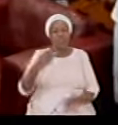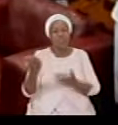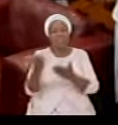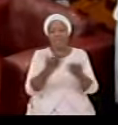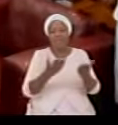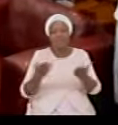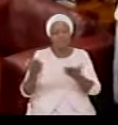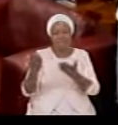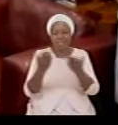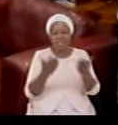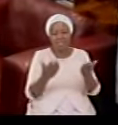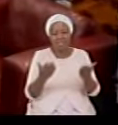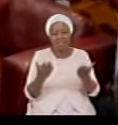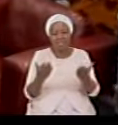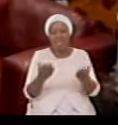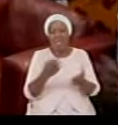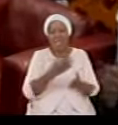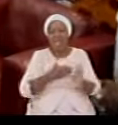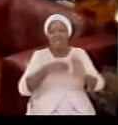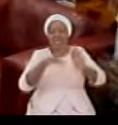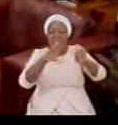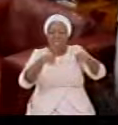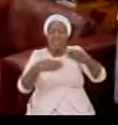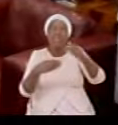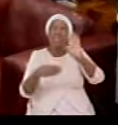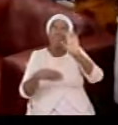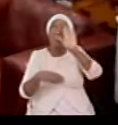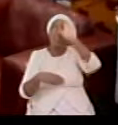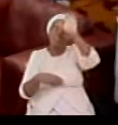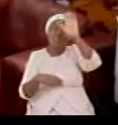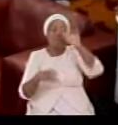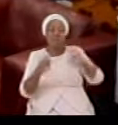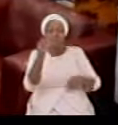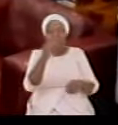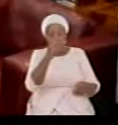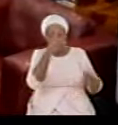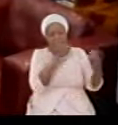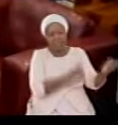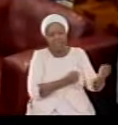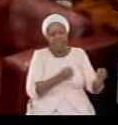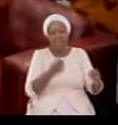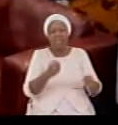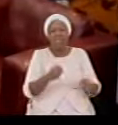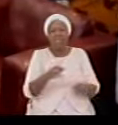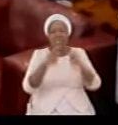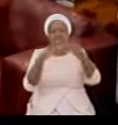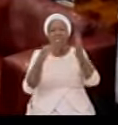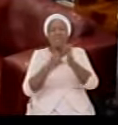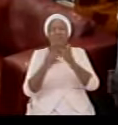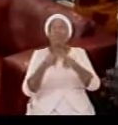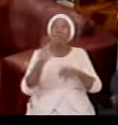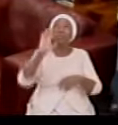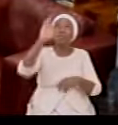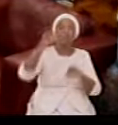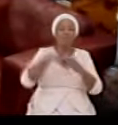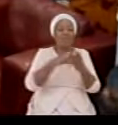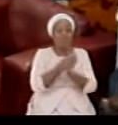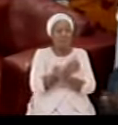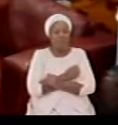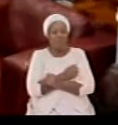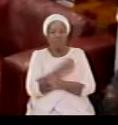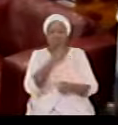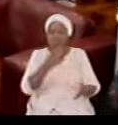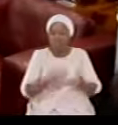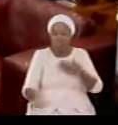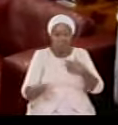service, and give it by faith. Give it in love. Whatsoever